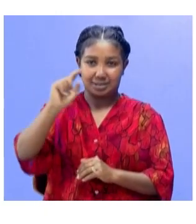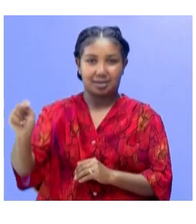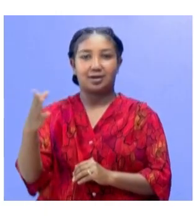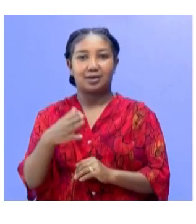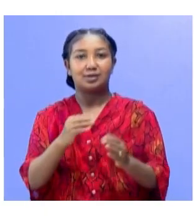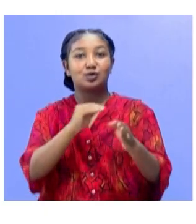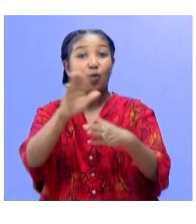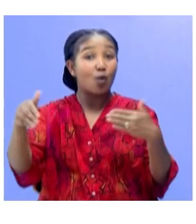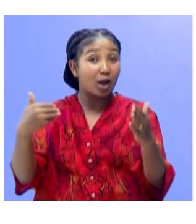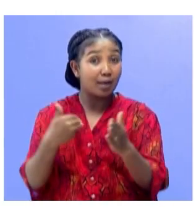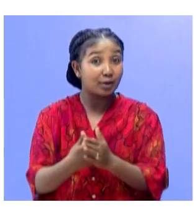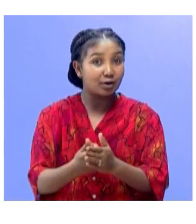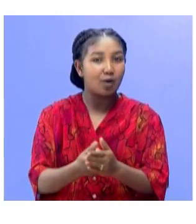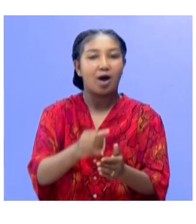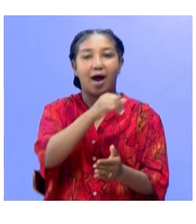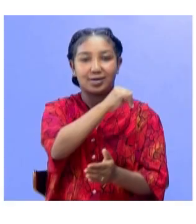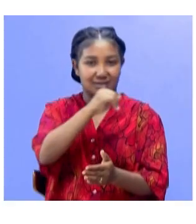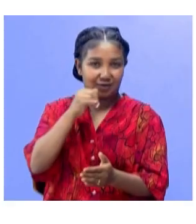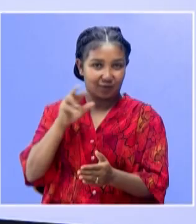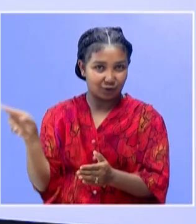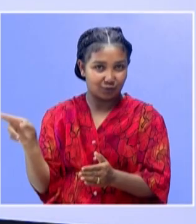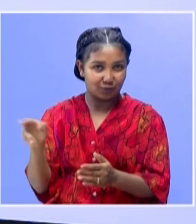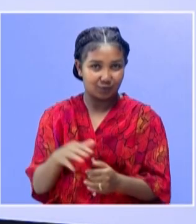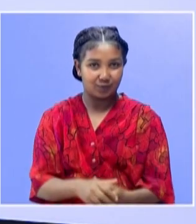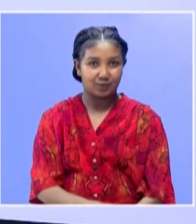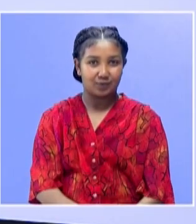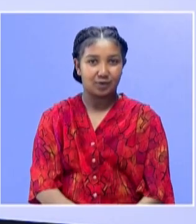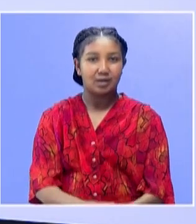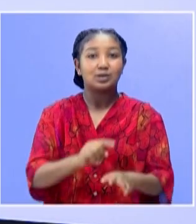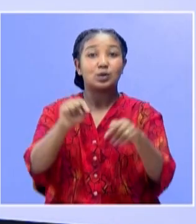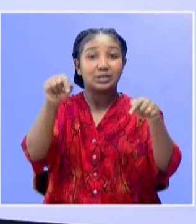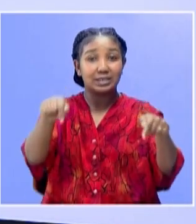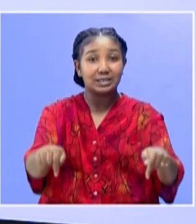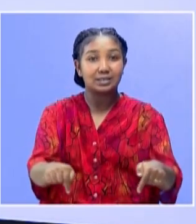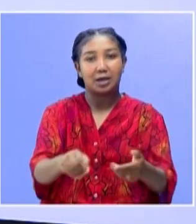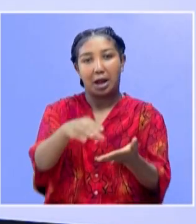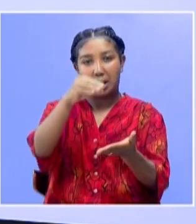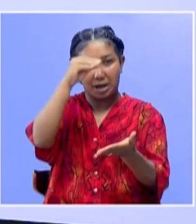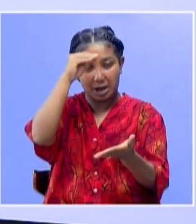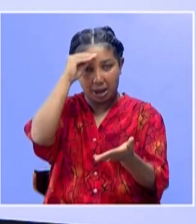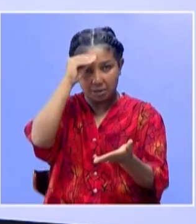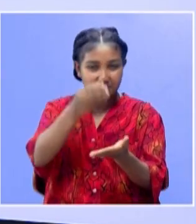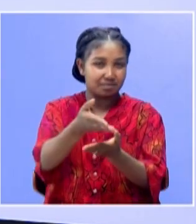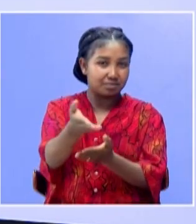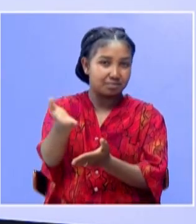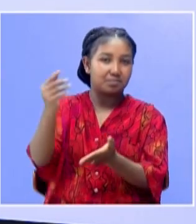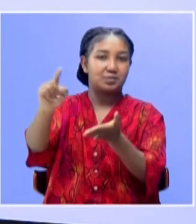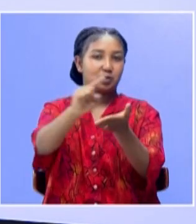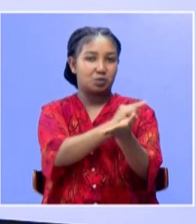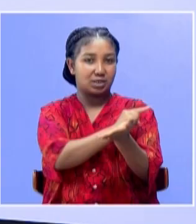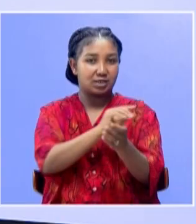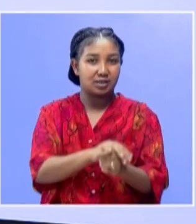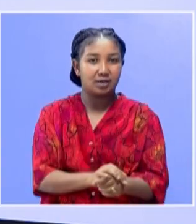etc. These are all adjectives, right? So this is a lesson that we have seen last